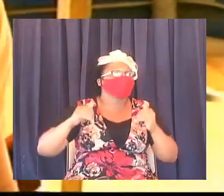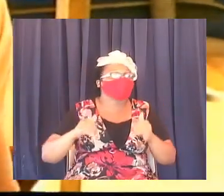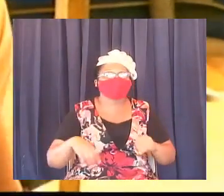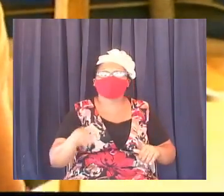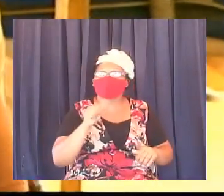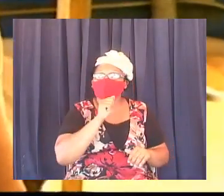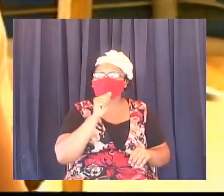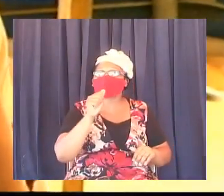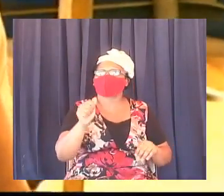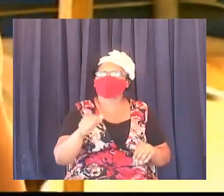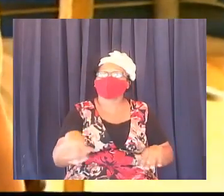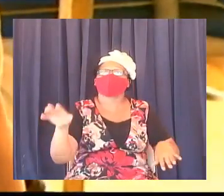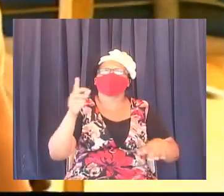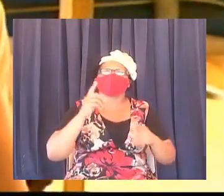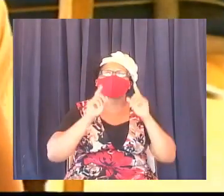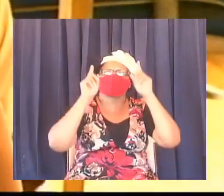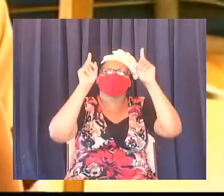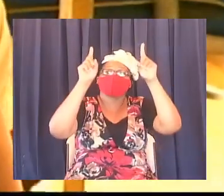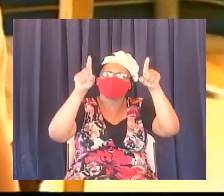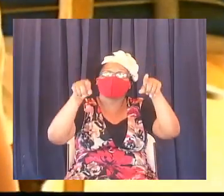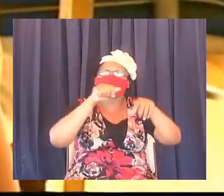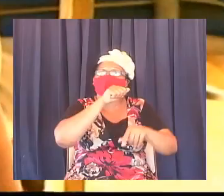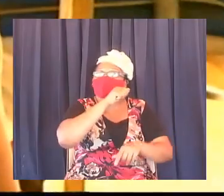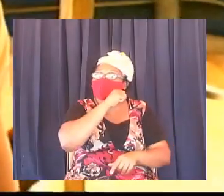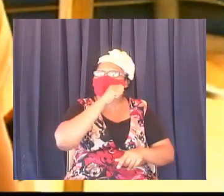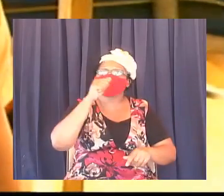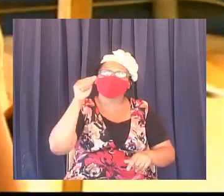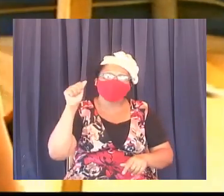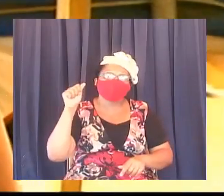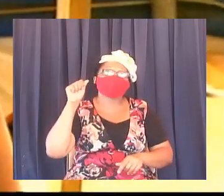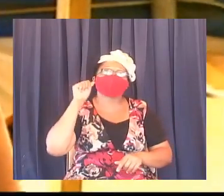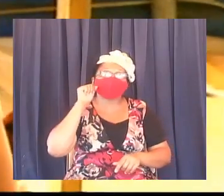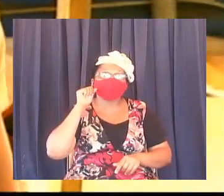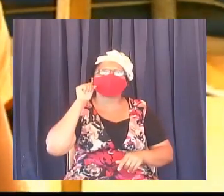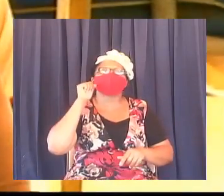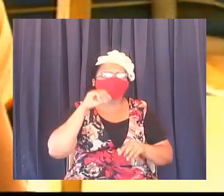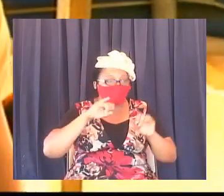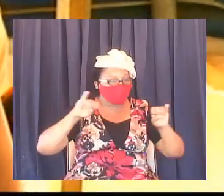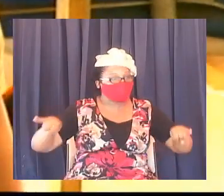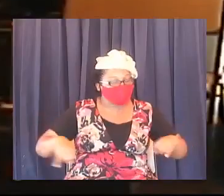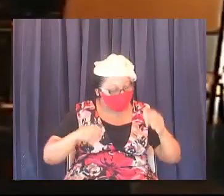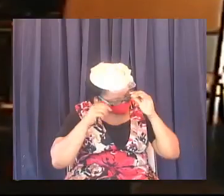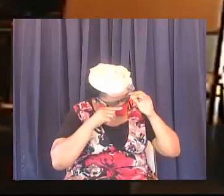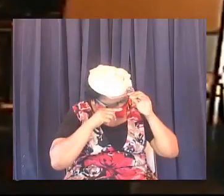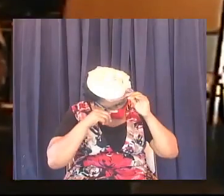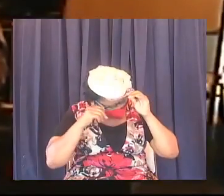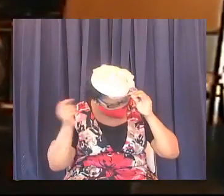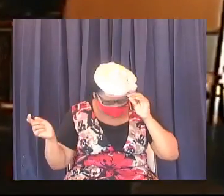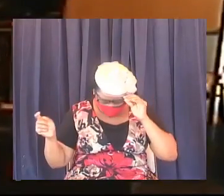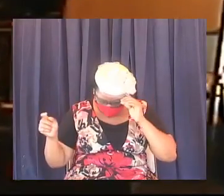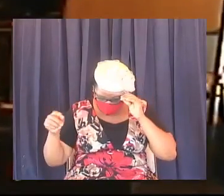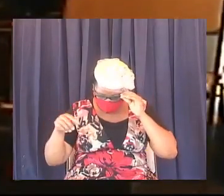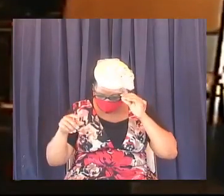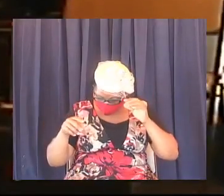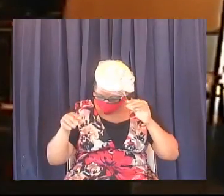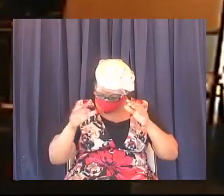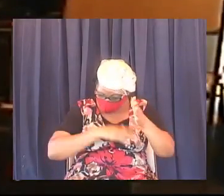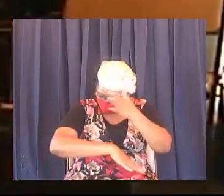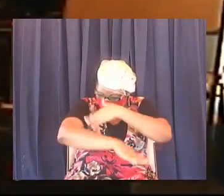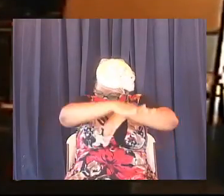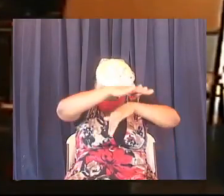land, I am on my way to God's mansion. Are you coming? Just over in the glory